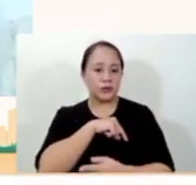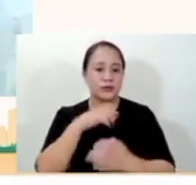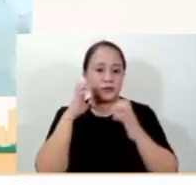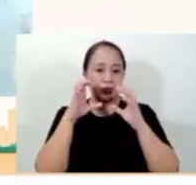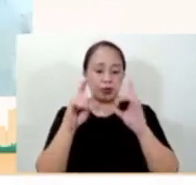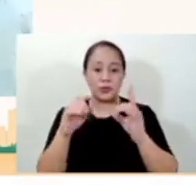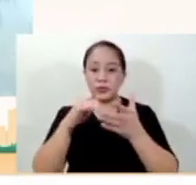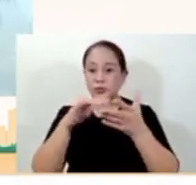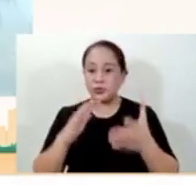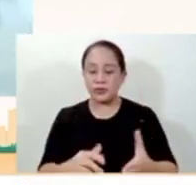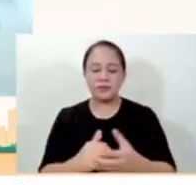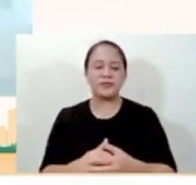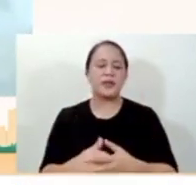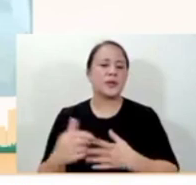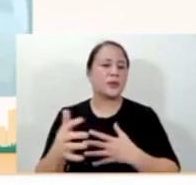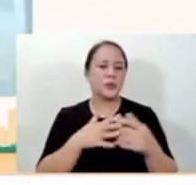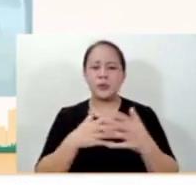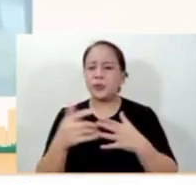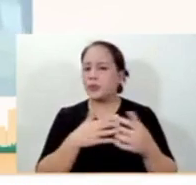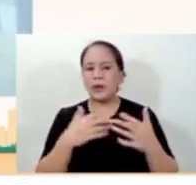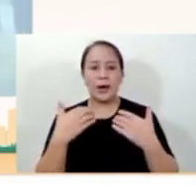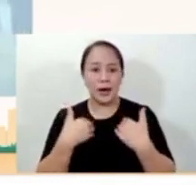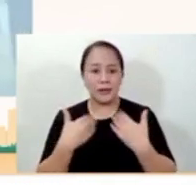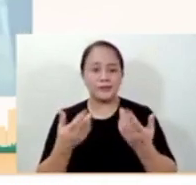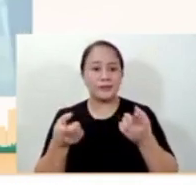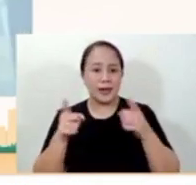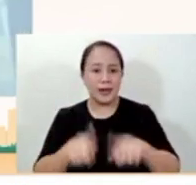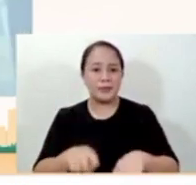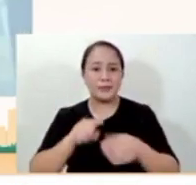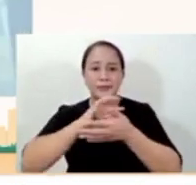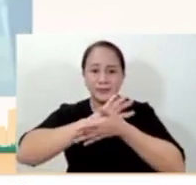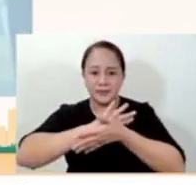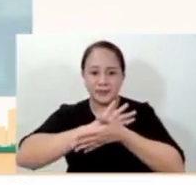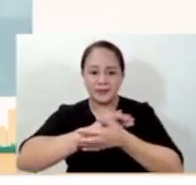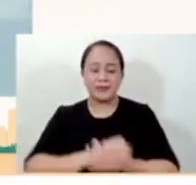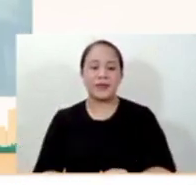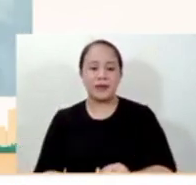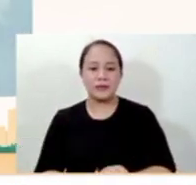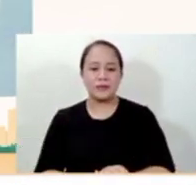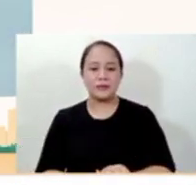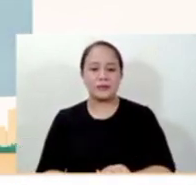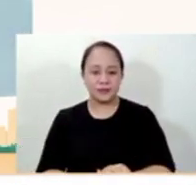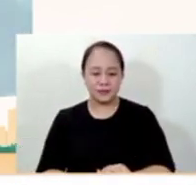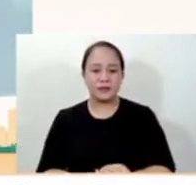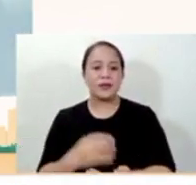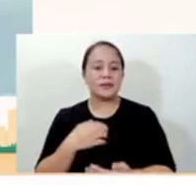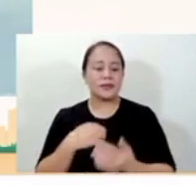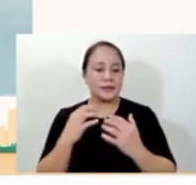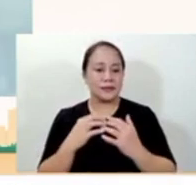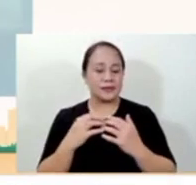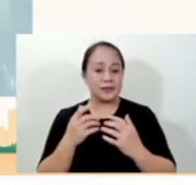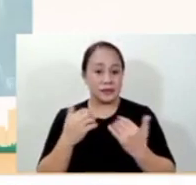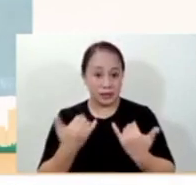our learners, even in the unprecedented time of pandemic. Thus, this episode